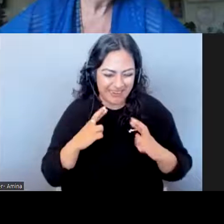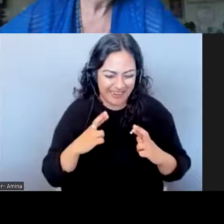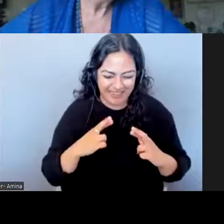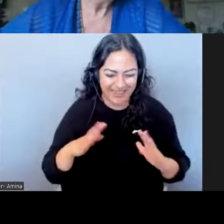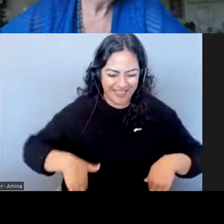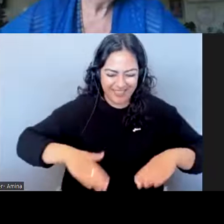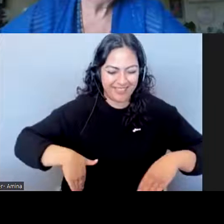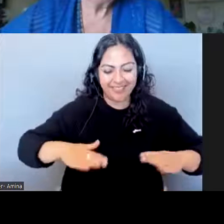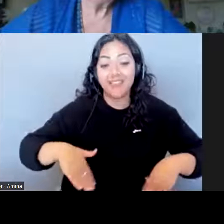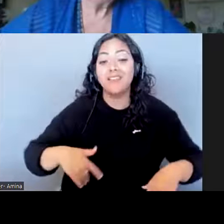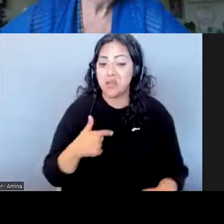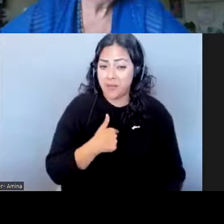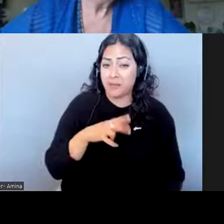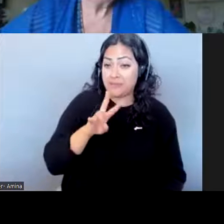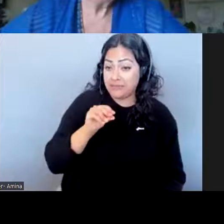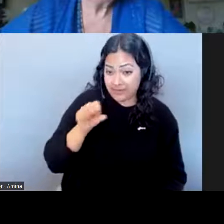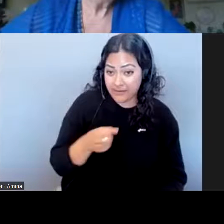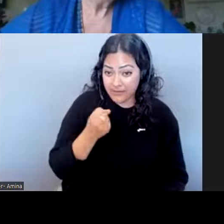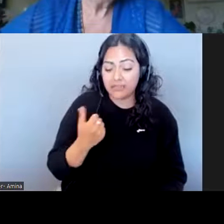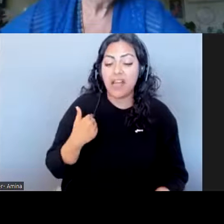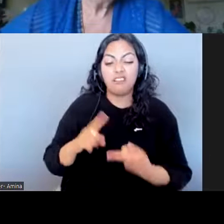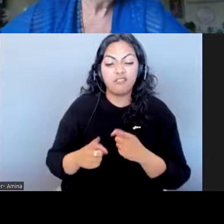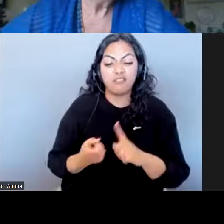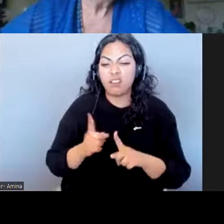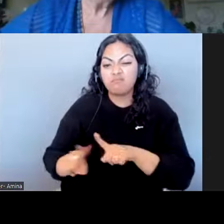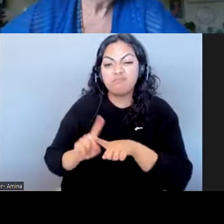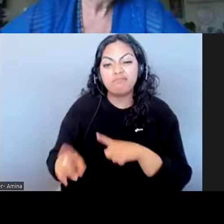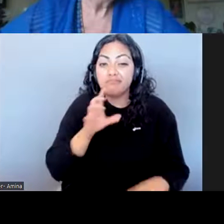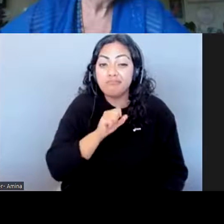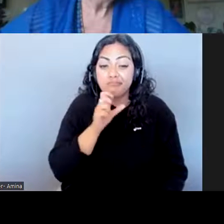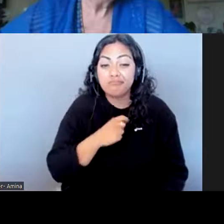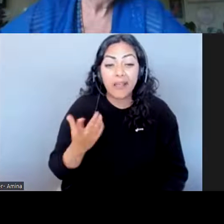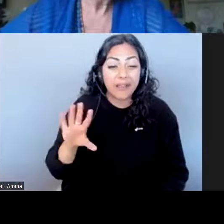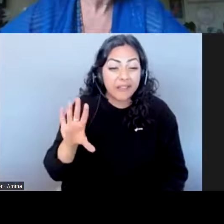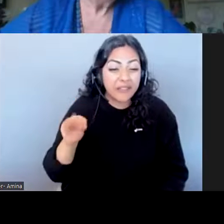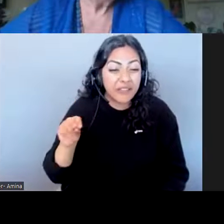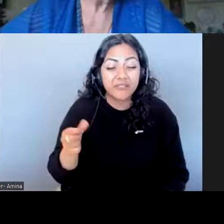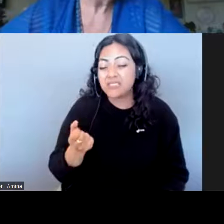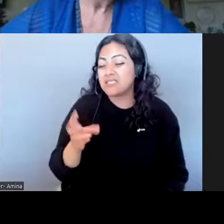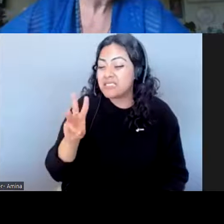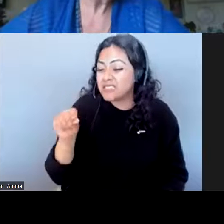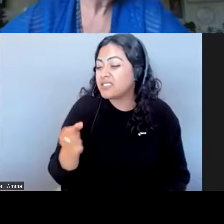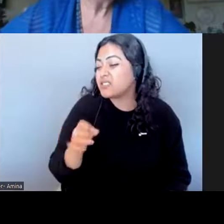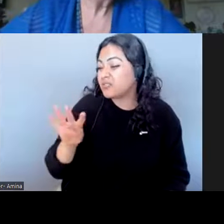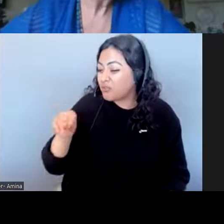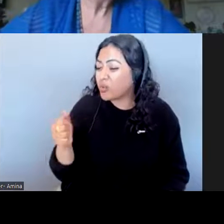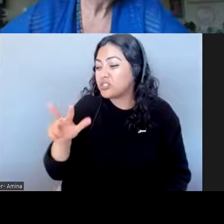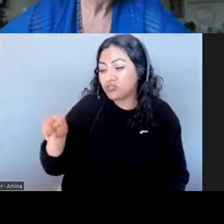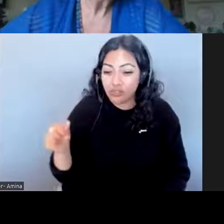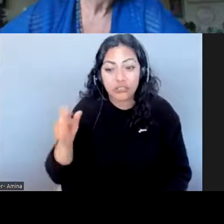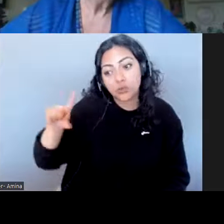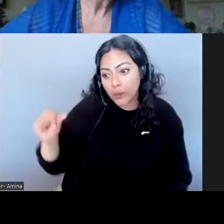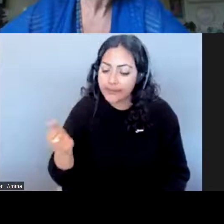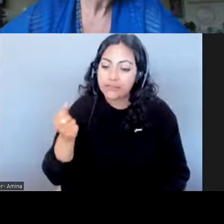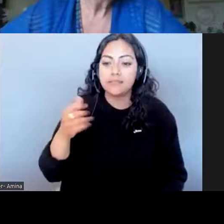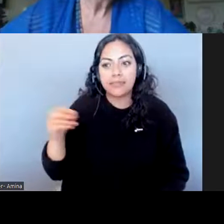and I have friends in their 60s, 50s, 40s, 30s, and 20s. So and then my